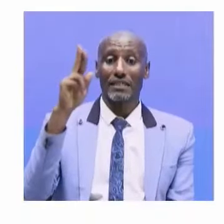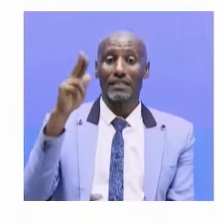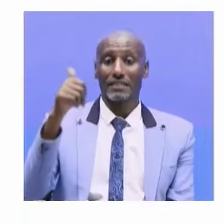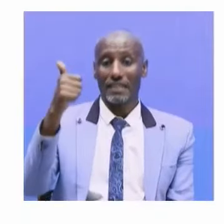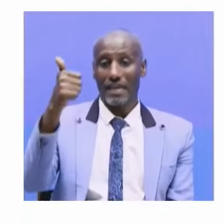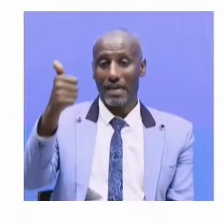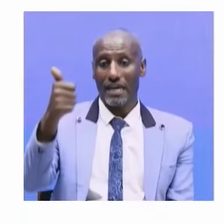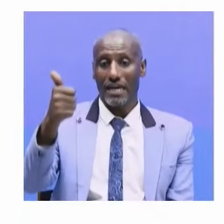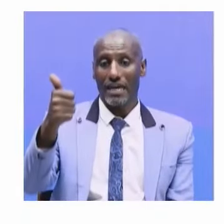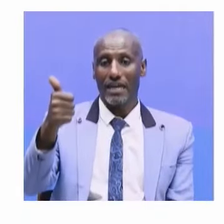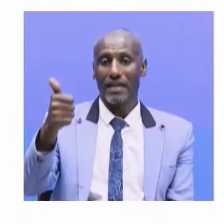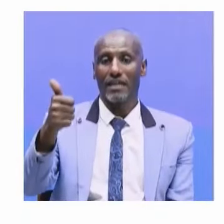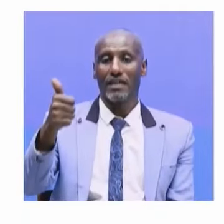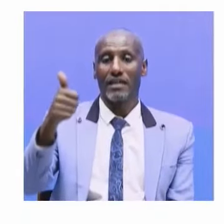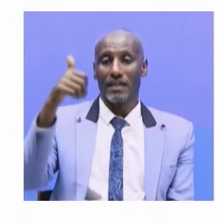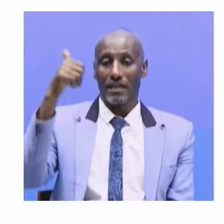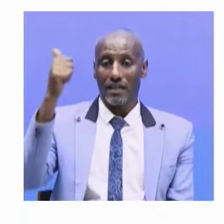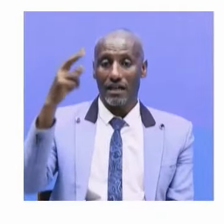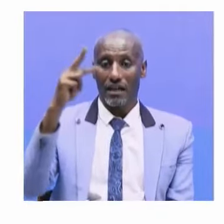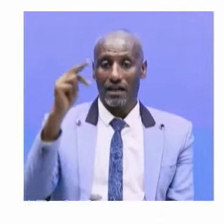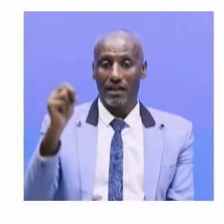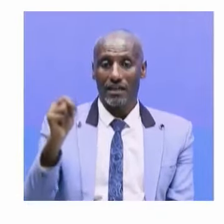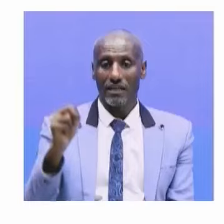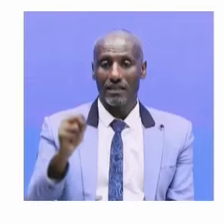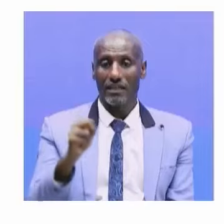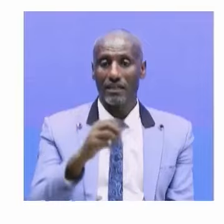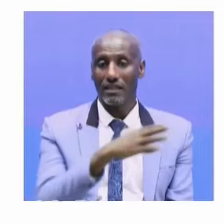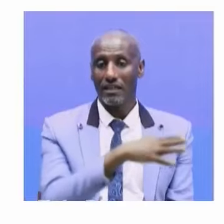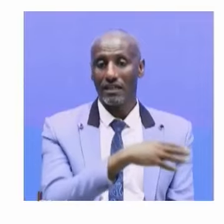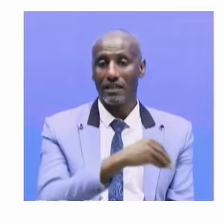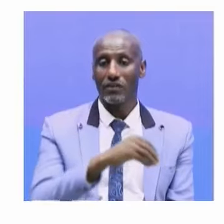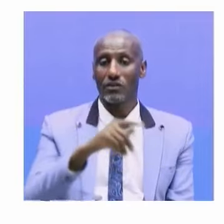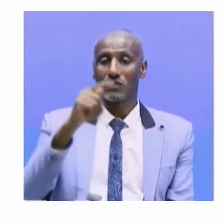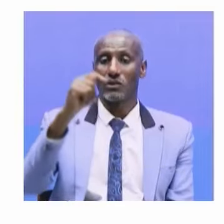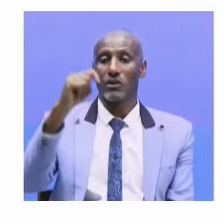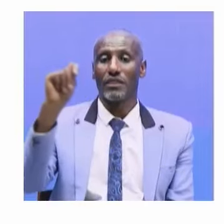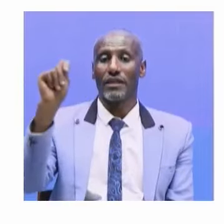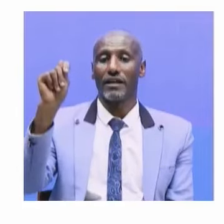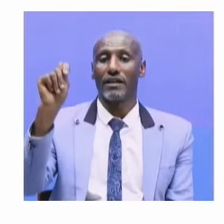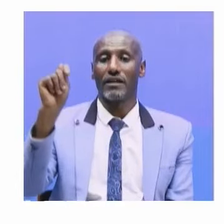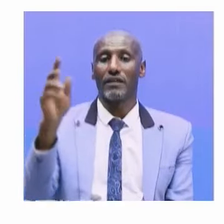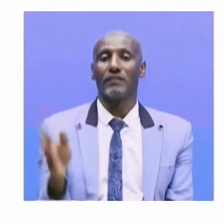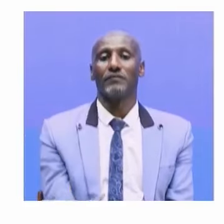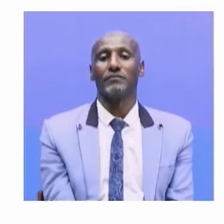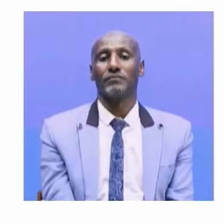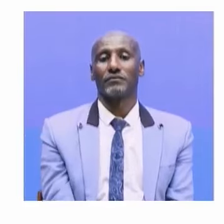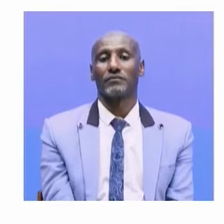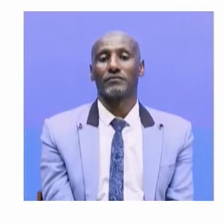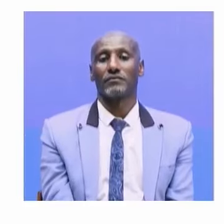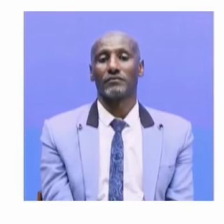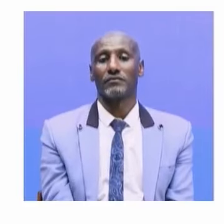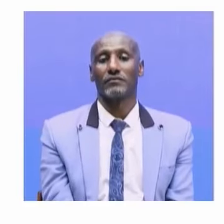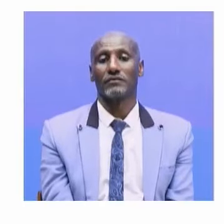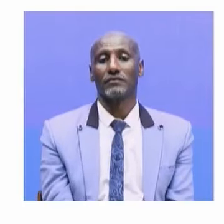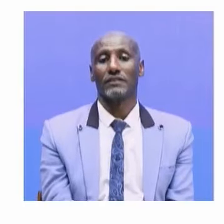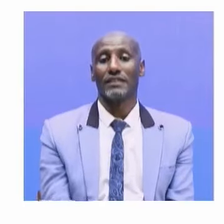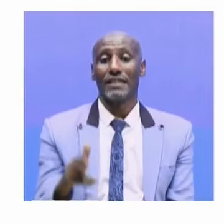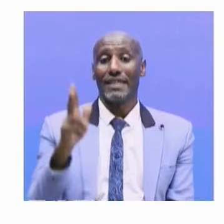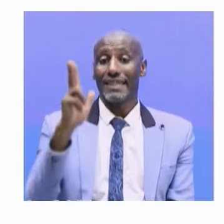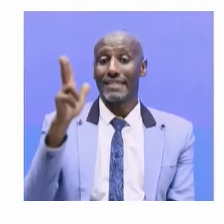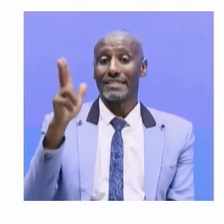is a, an, and also here is the. These are